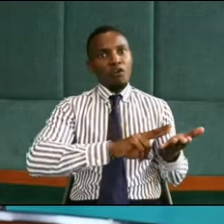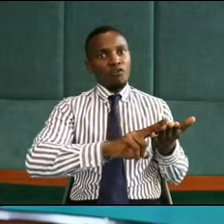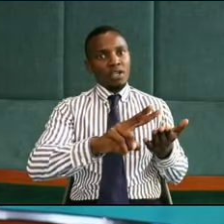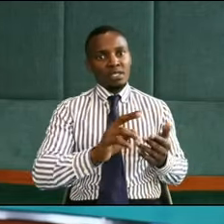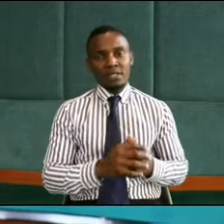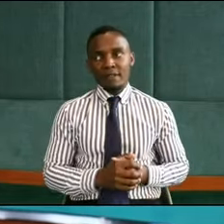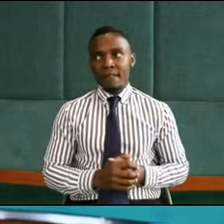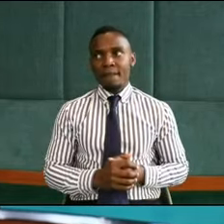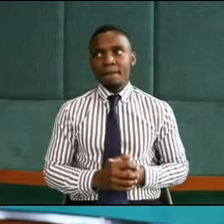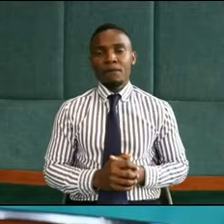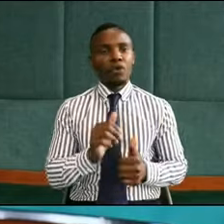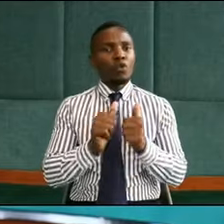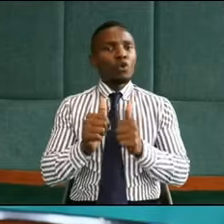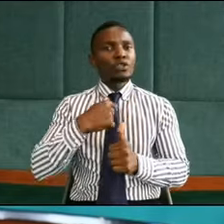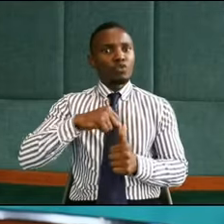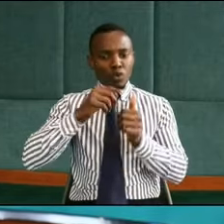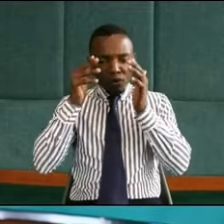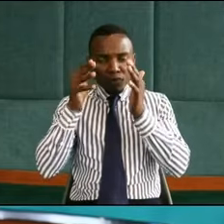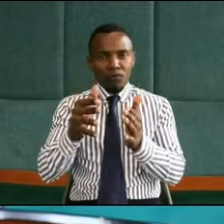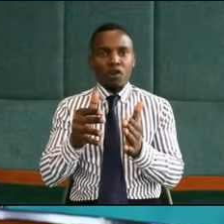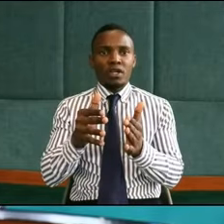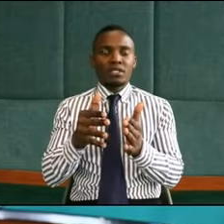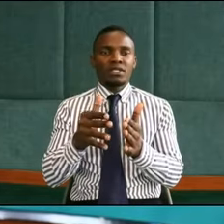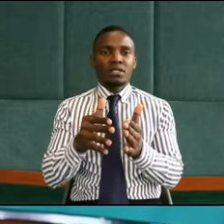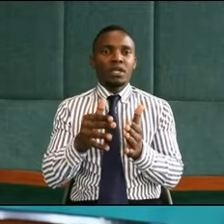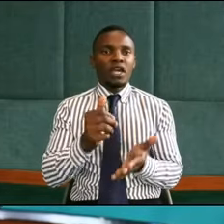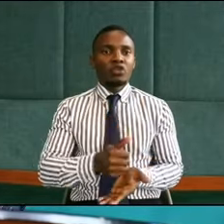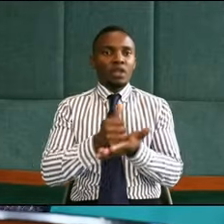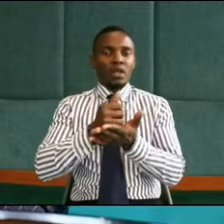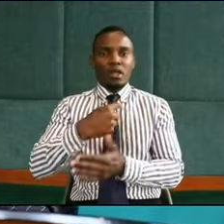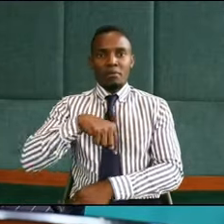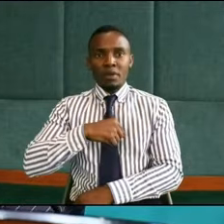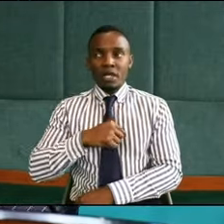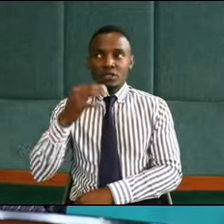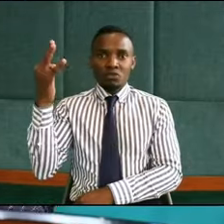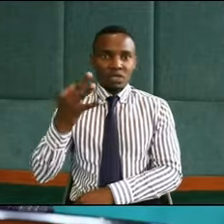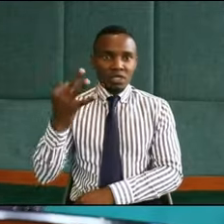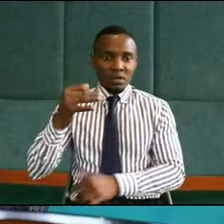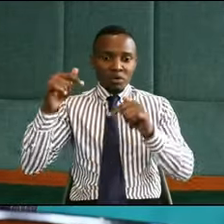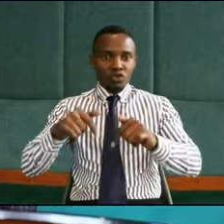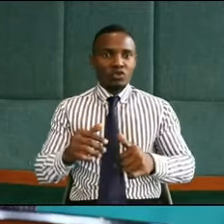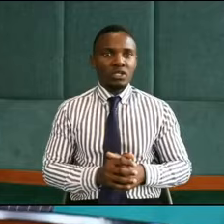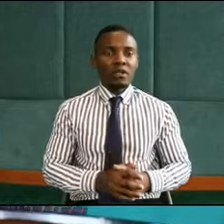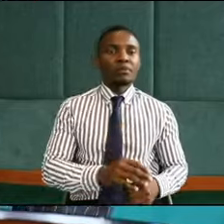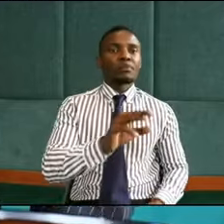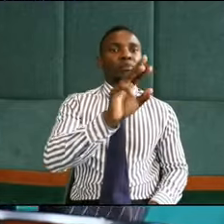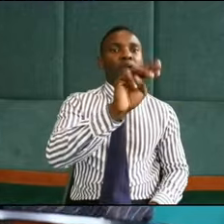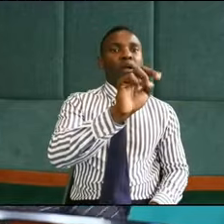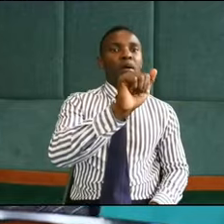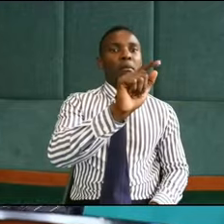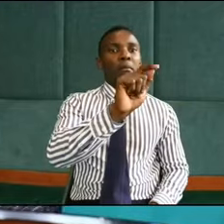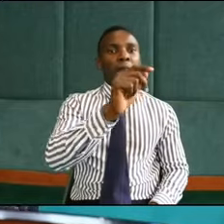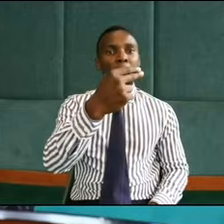that will be a center of our attention this morning. The book of Matthew, chapter